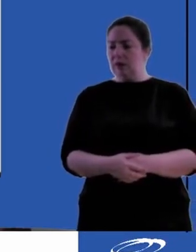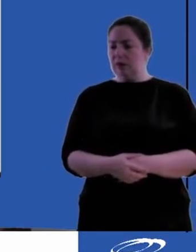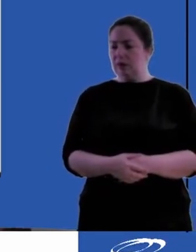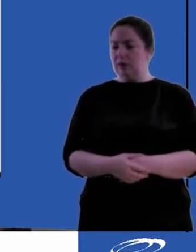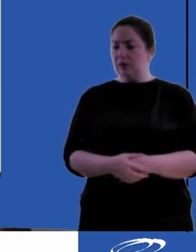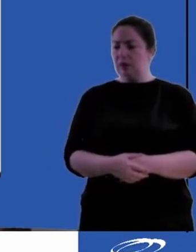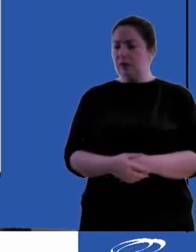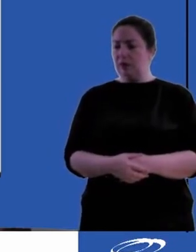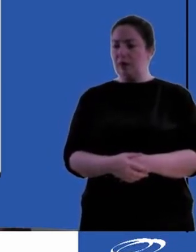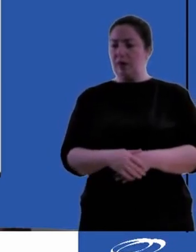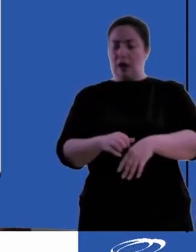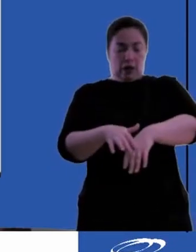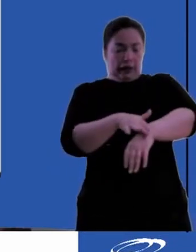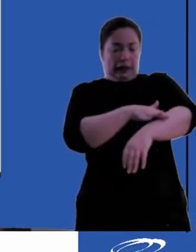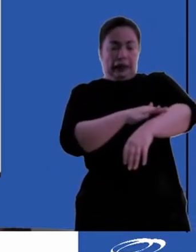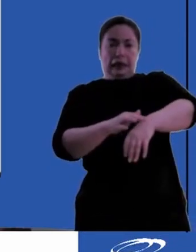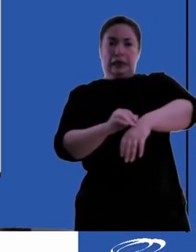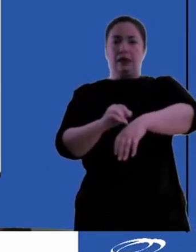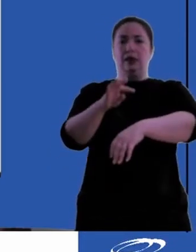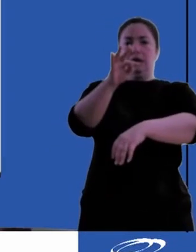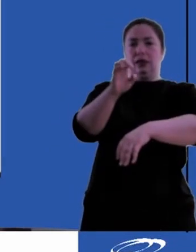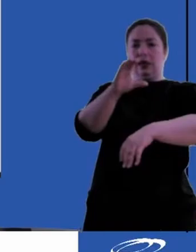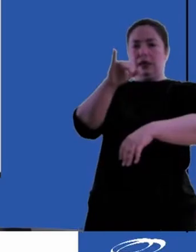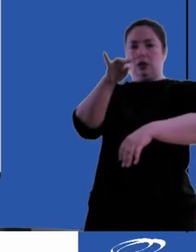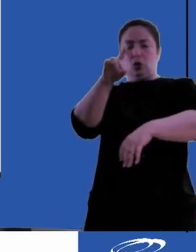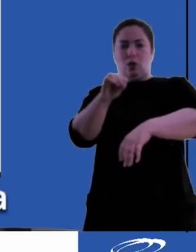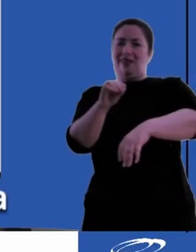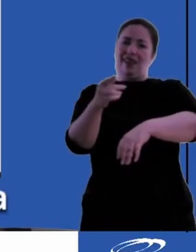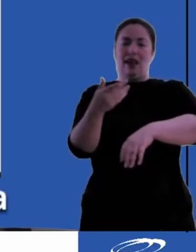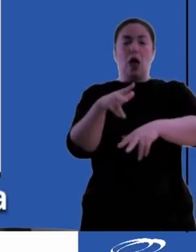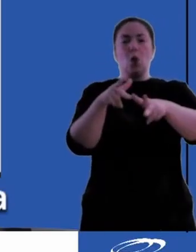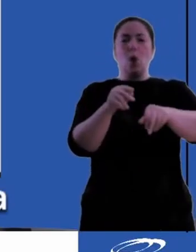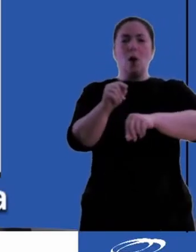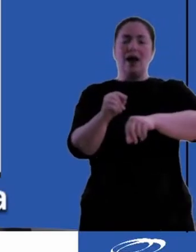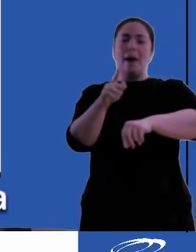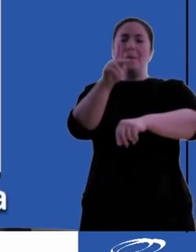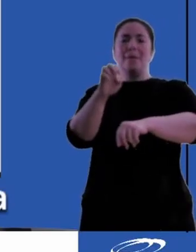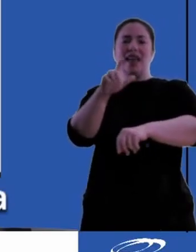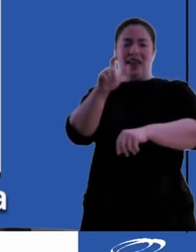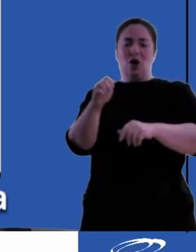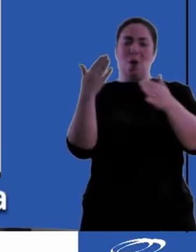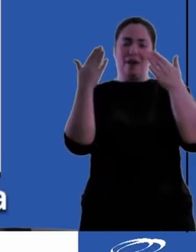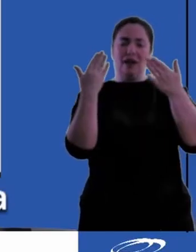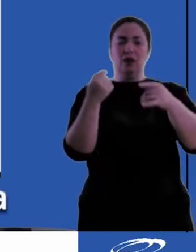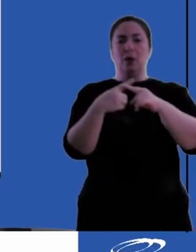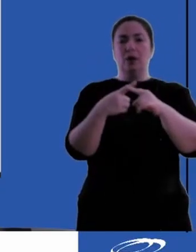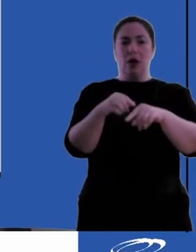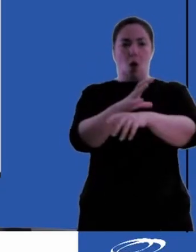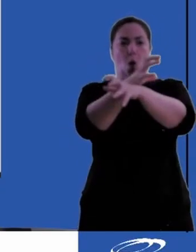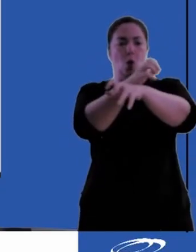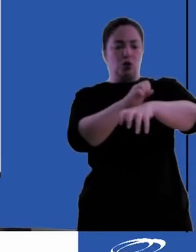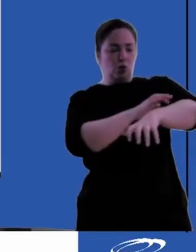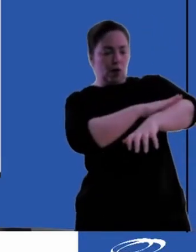tissue. That's tissues from around the site of the implant. And surgeons can collect that at the time of surgery,